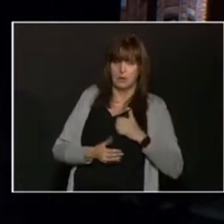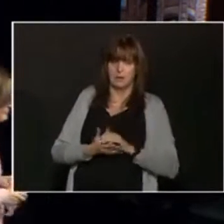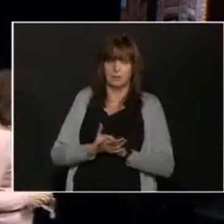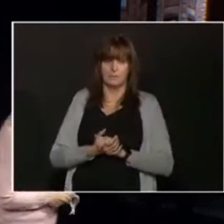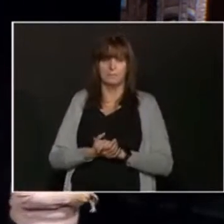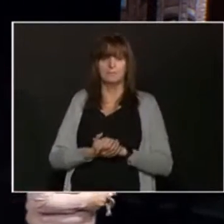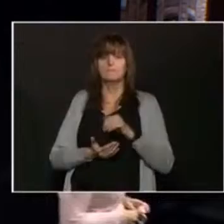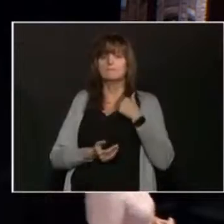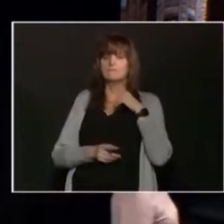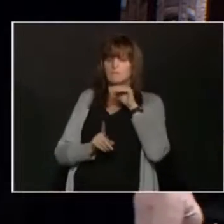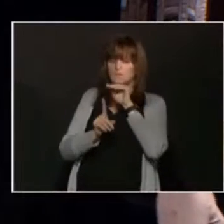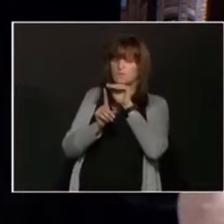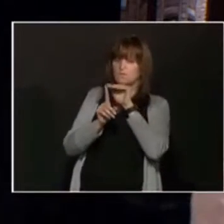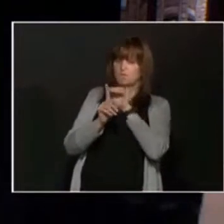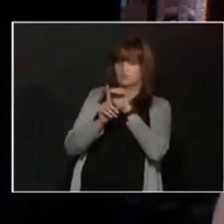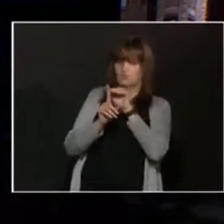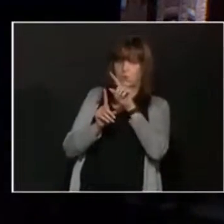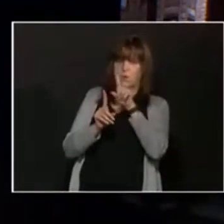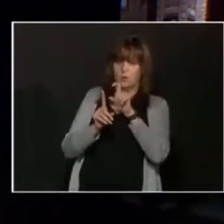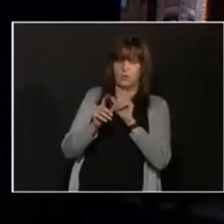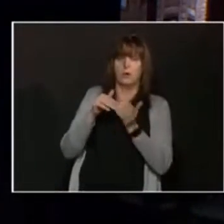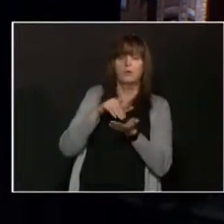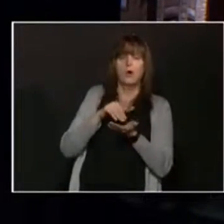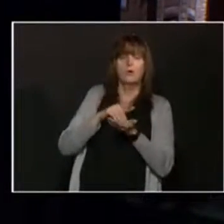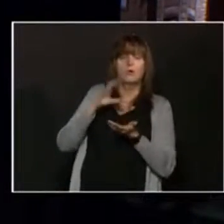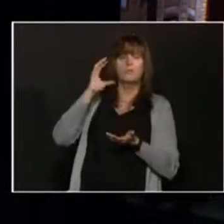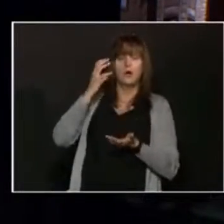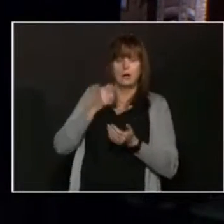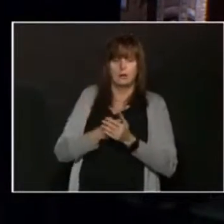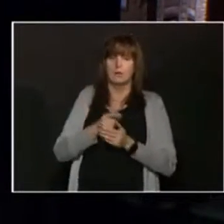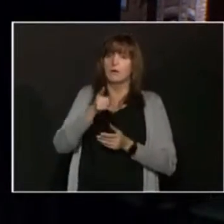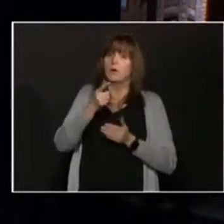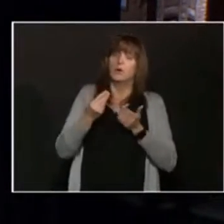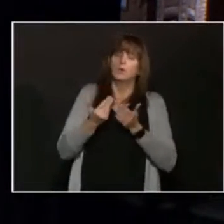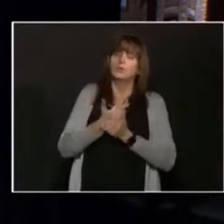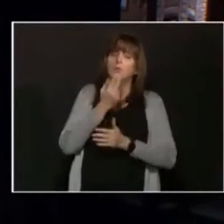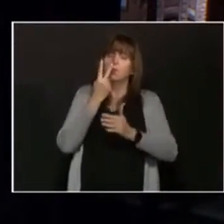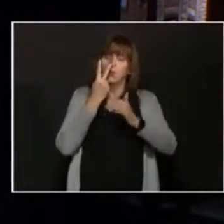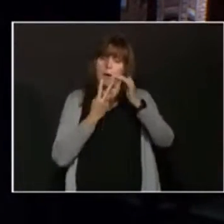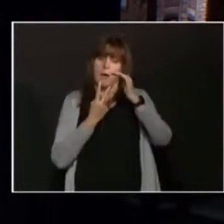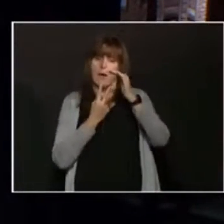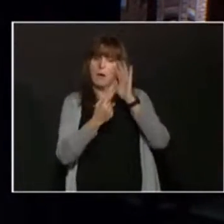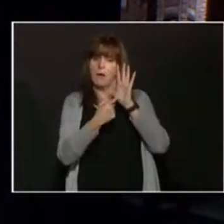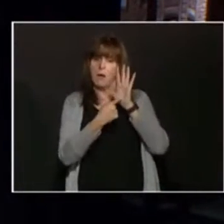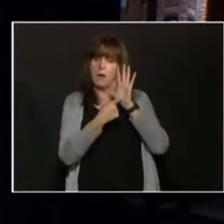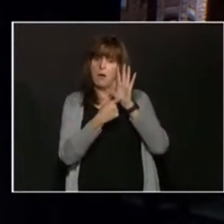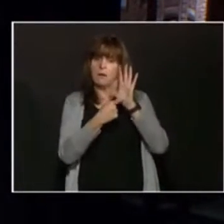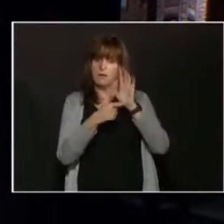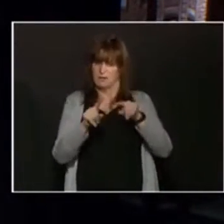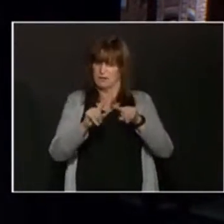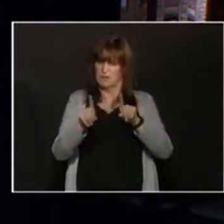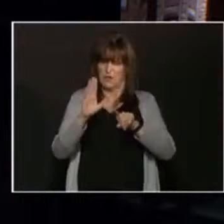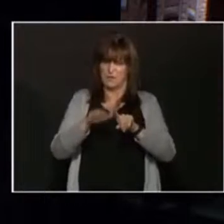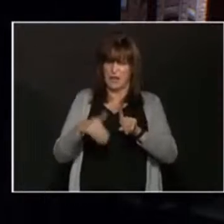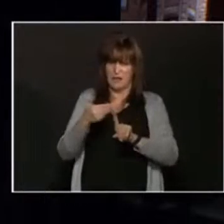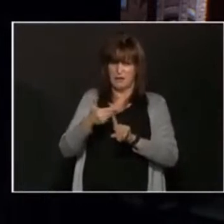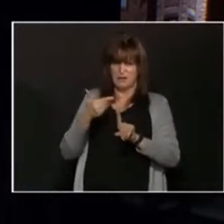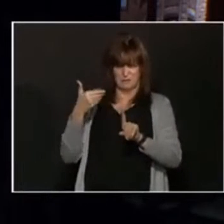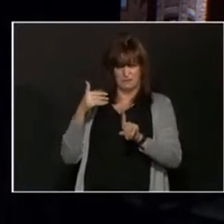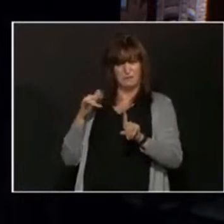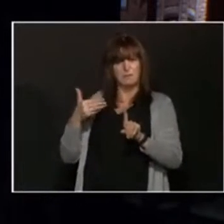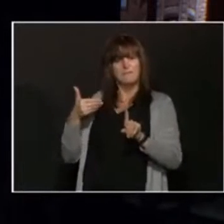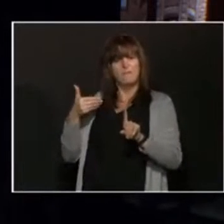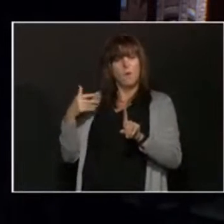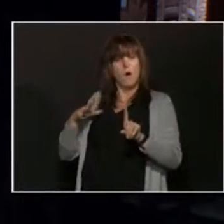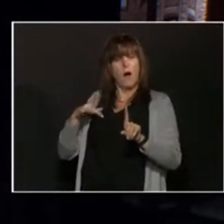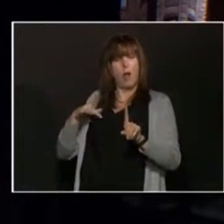Would you say this new modeling isn't dramatically different from the one presented before the holidays? Like, as worrying as